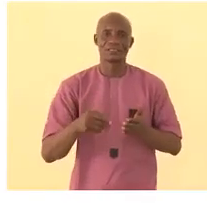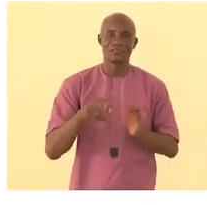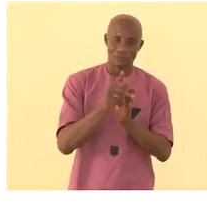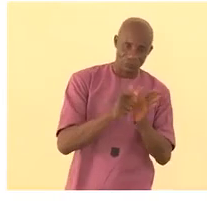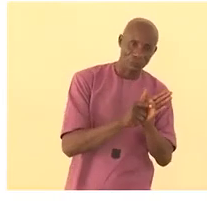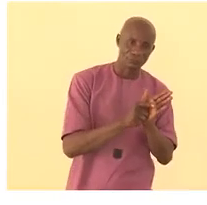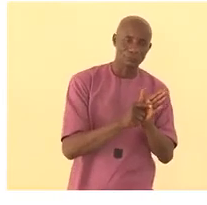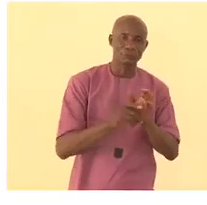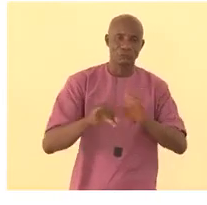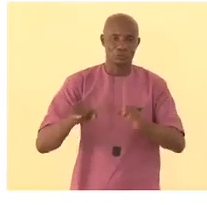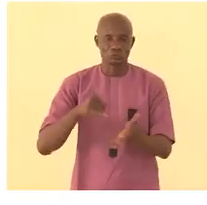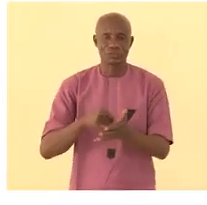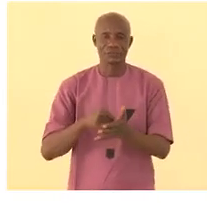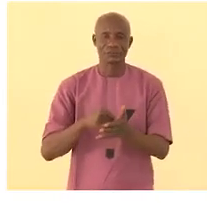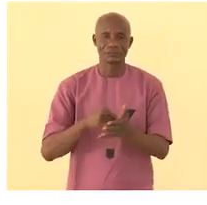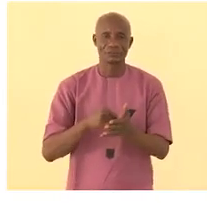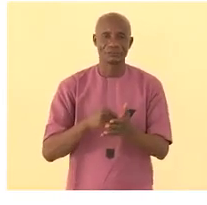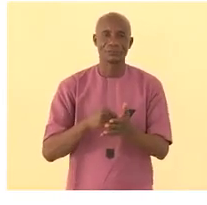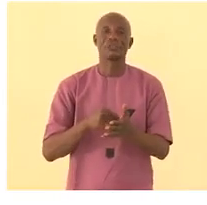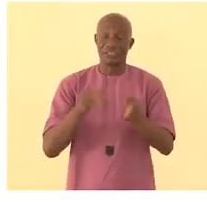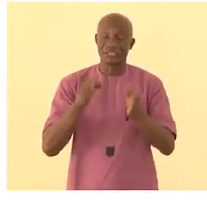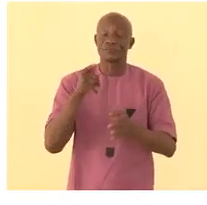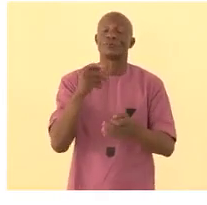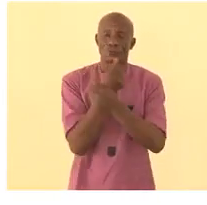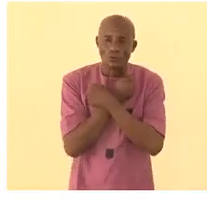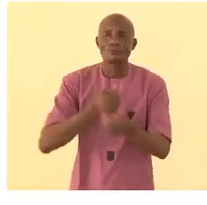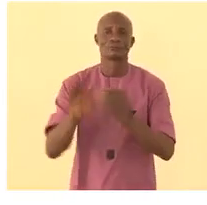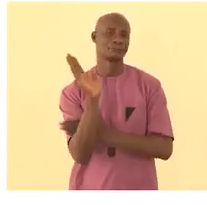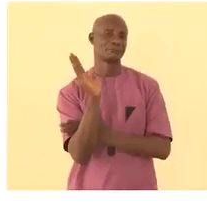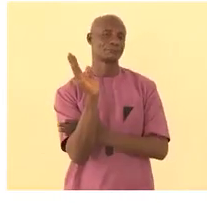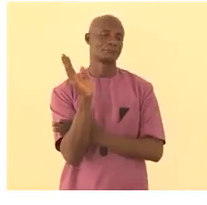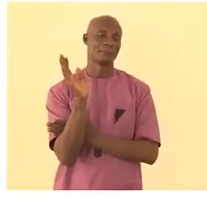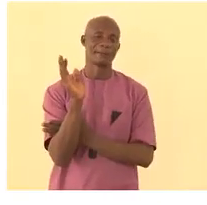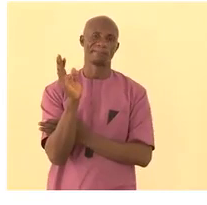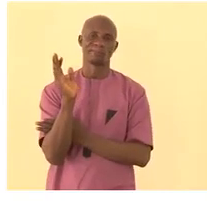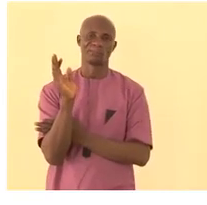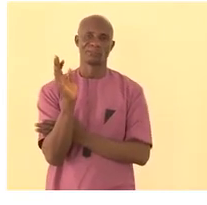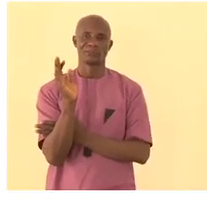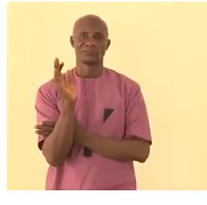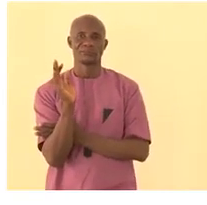principle is, do it if you love God.